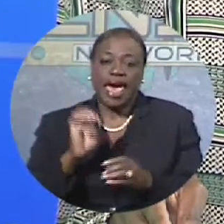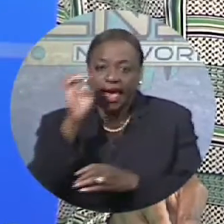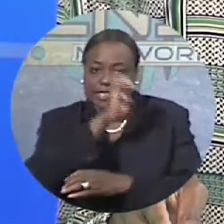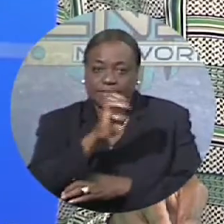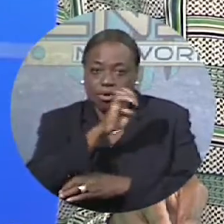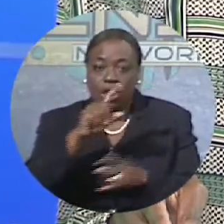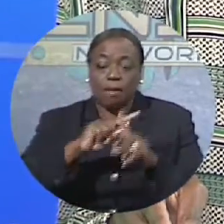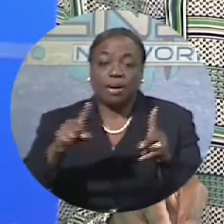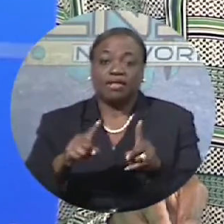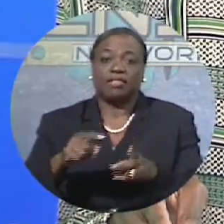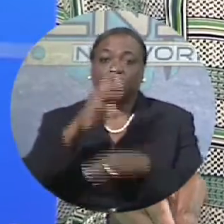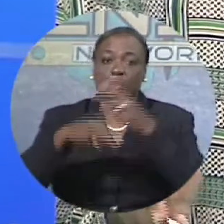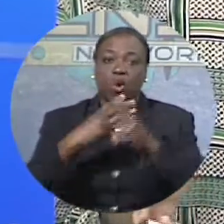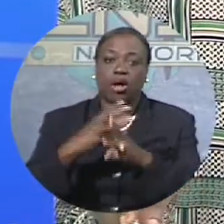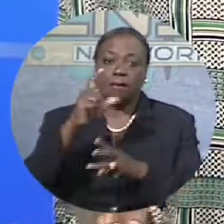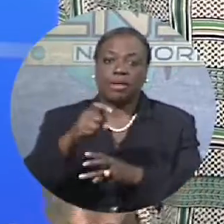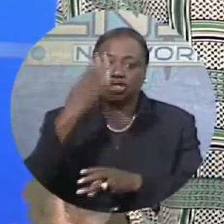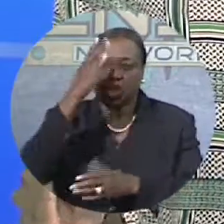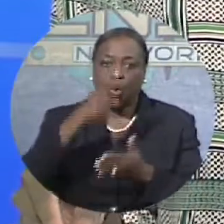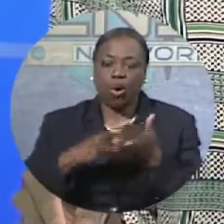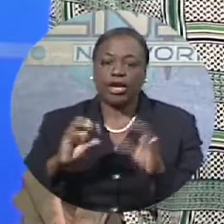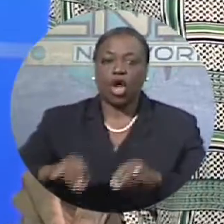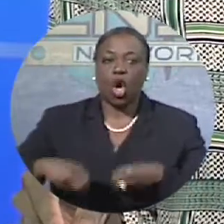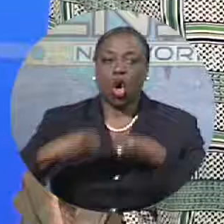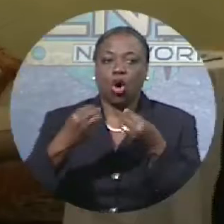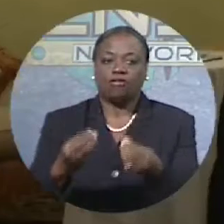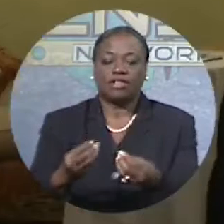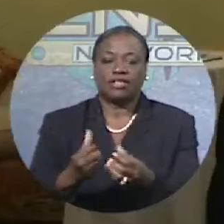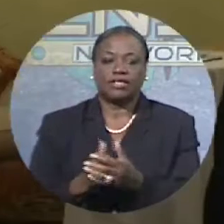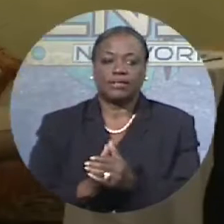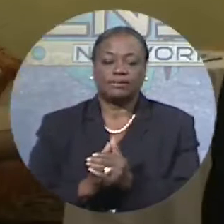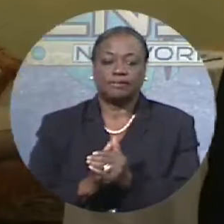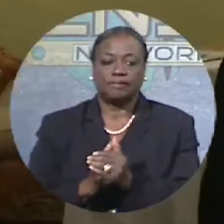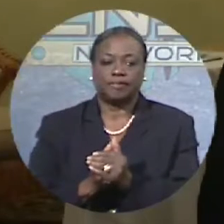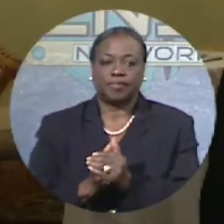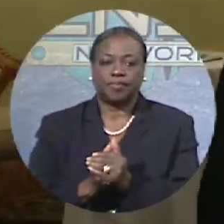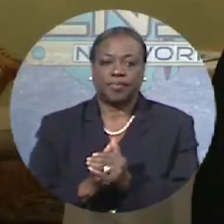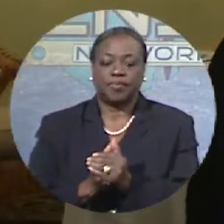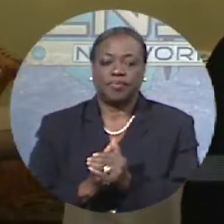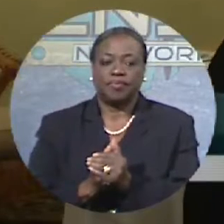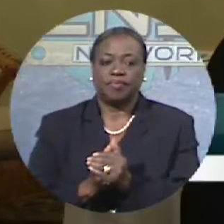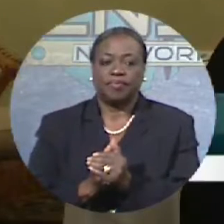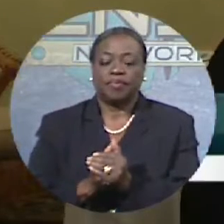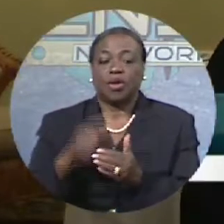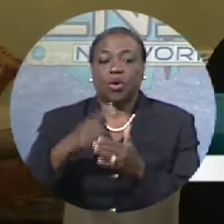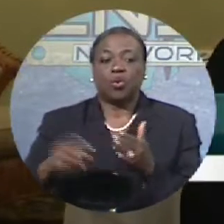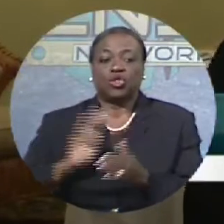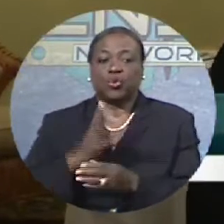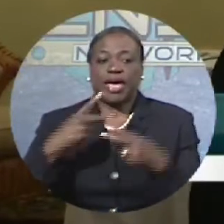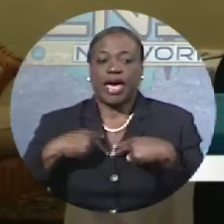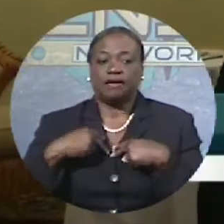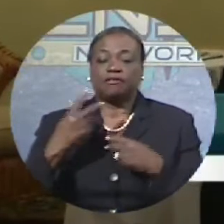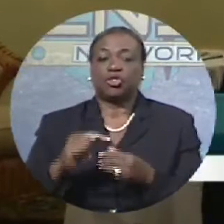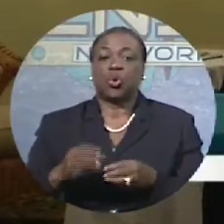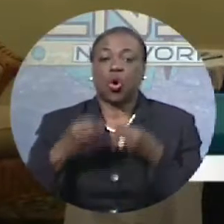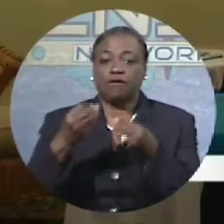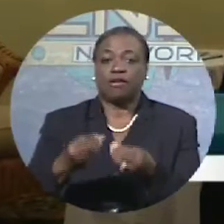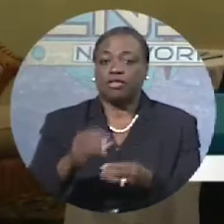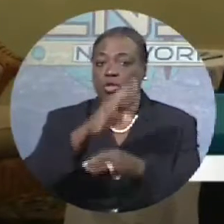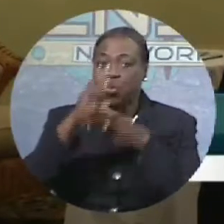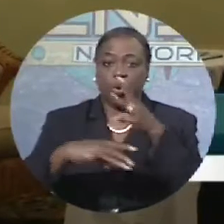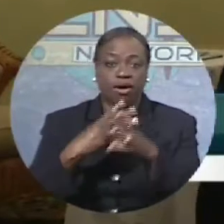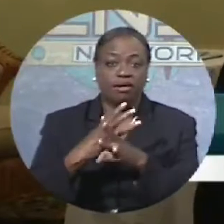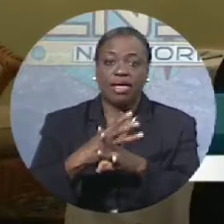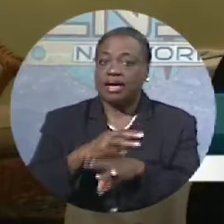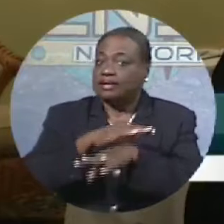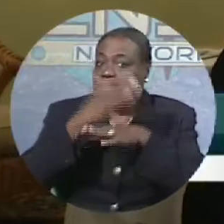has to know exactly what it offers. If you don't get out there and sell what you have to offer, the world doesn't know what you're offering.